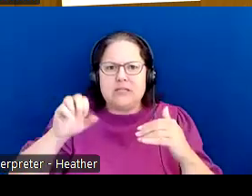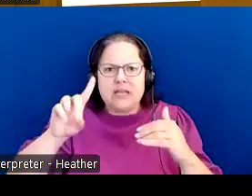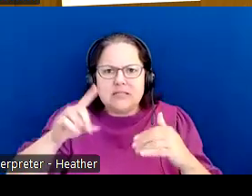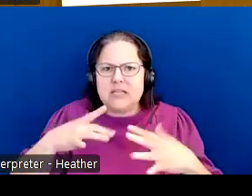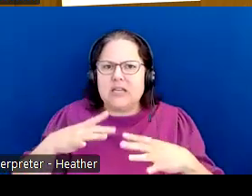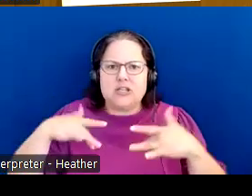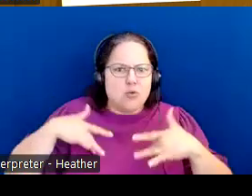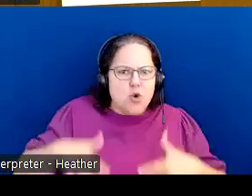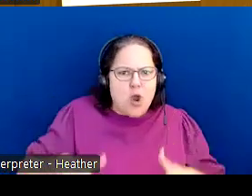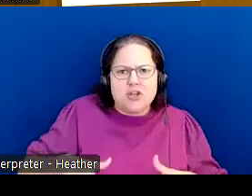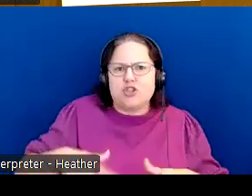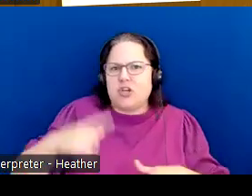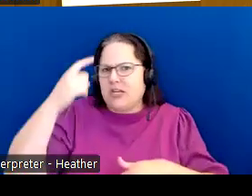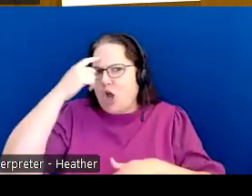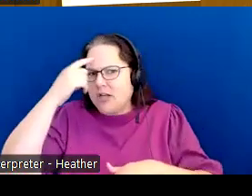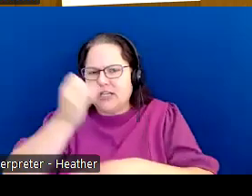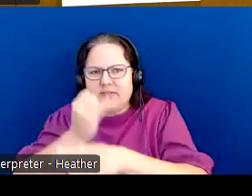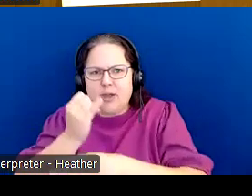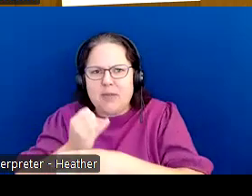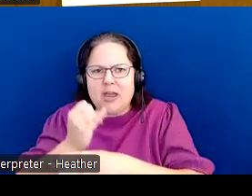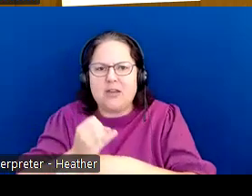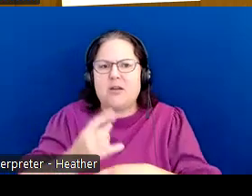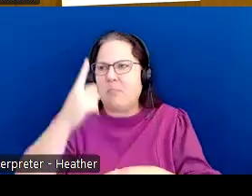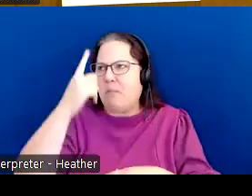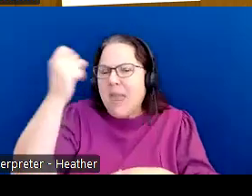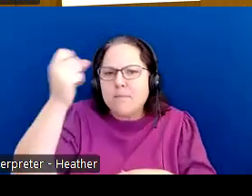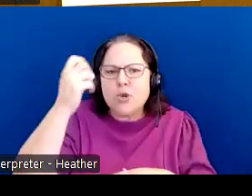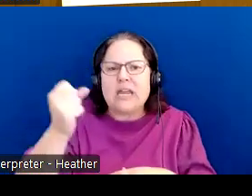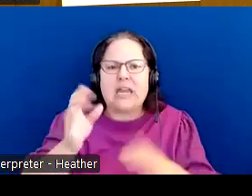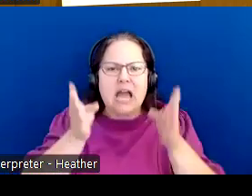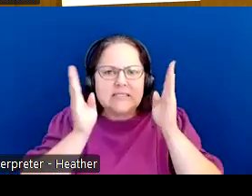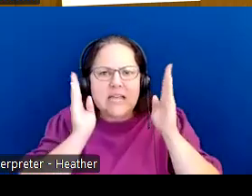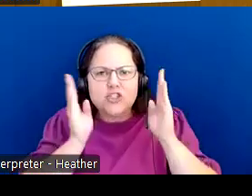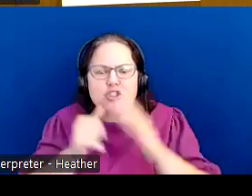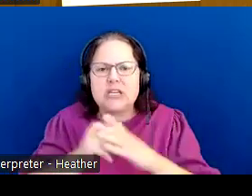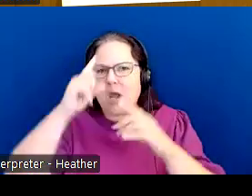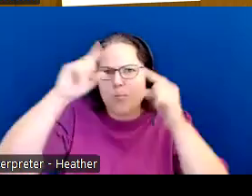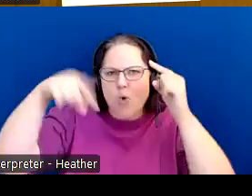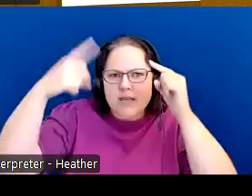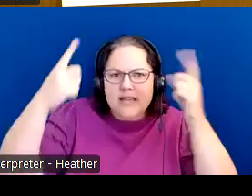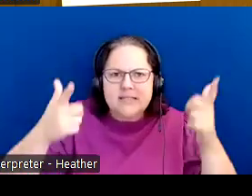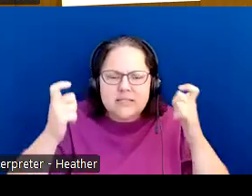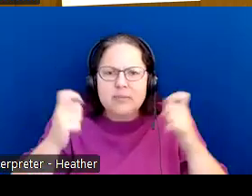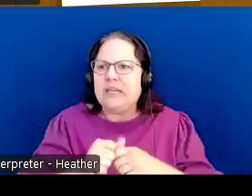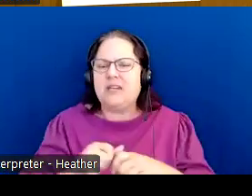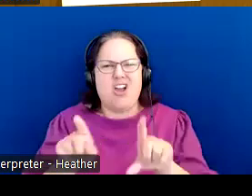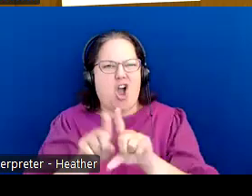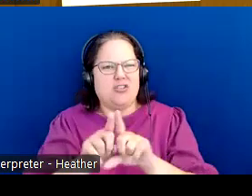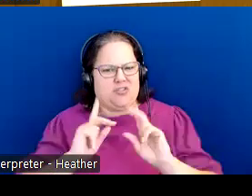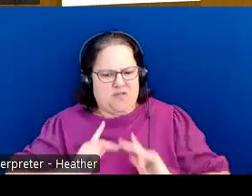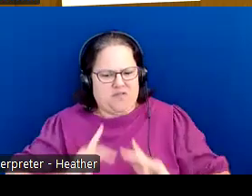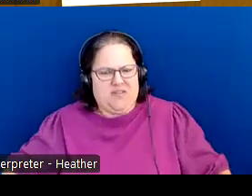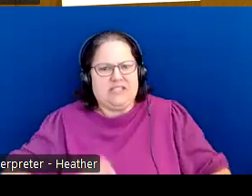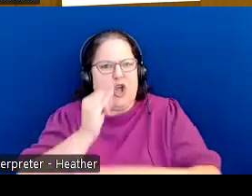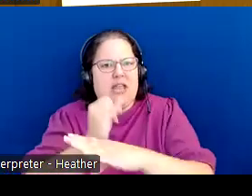cognitive impairments, so impairments, executive function, memory, attention, processing speed, and even physical impairments